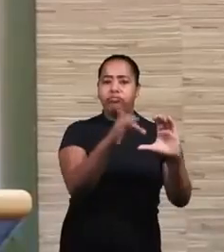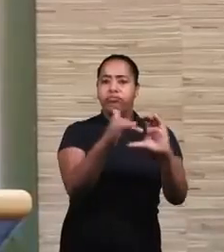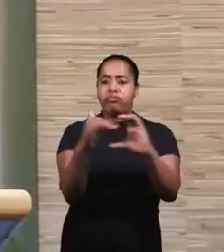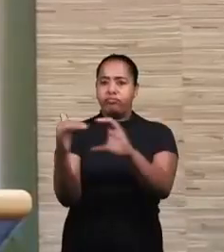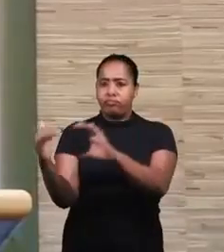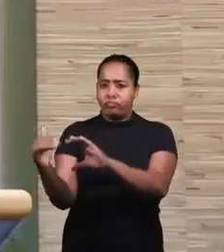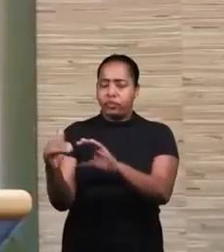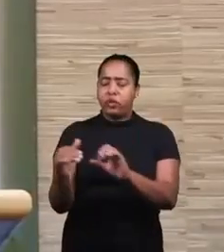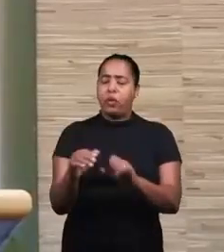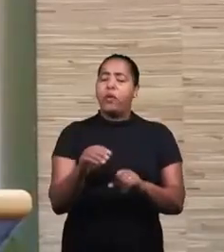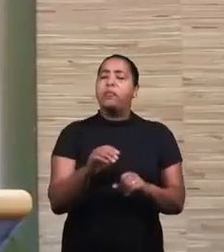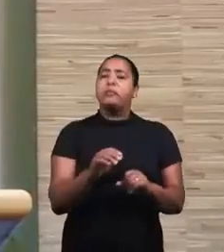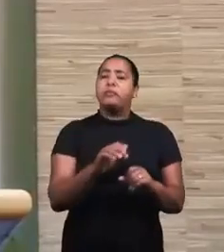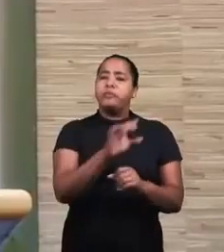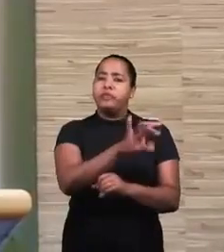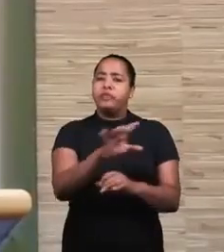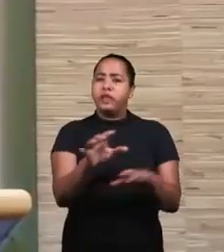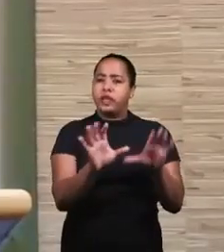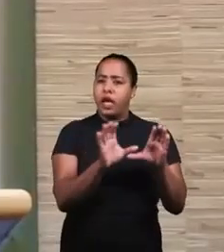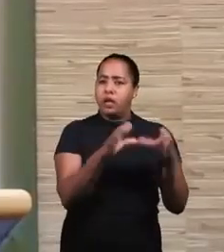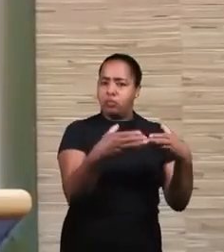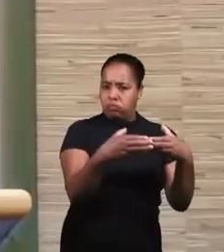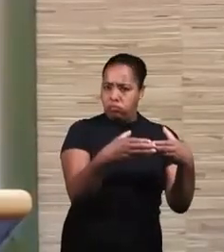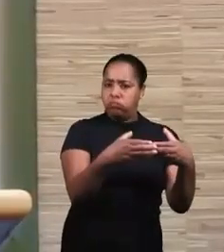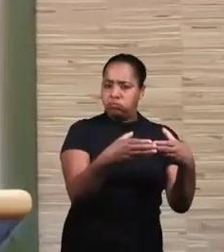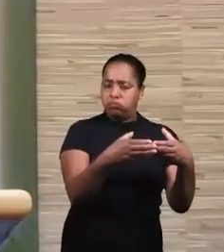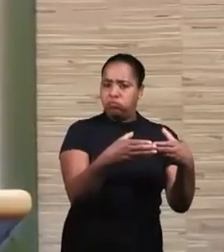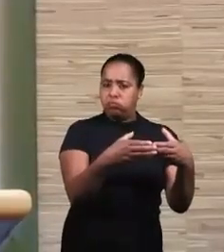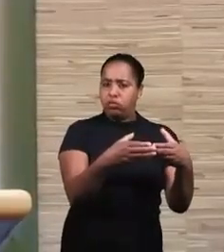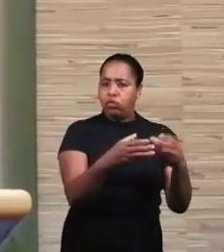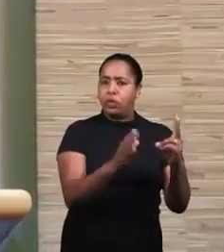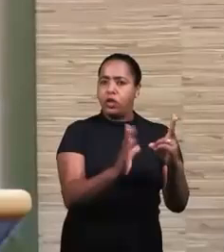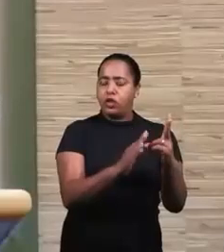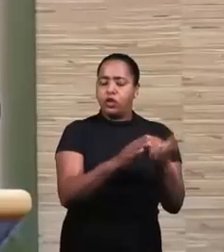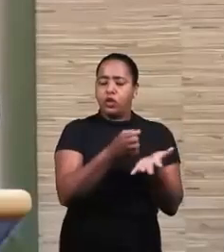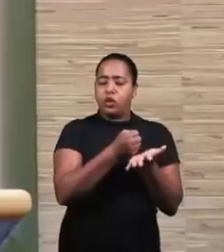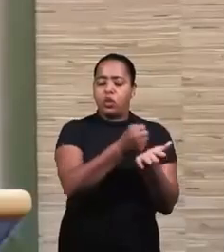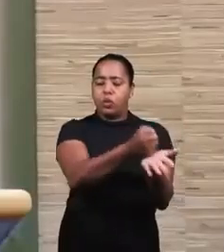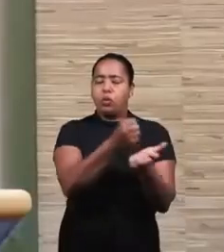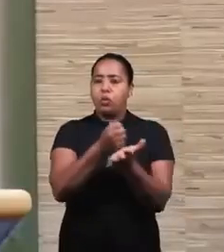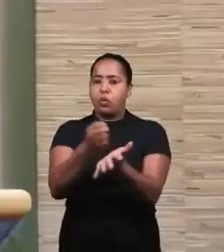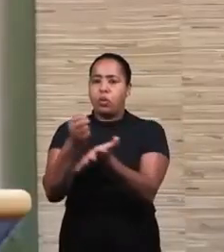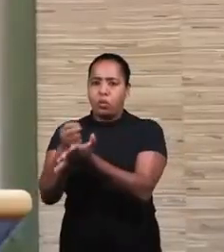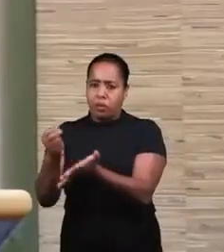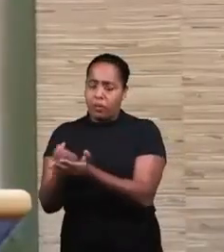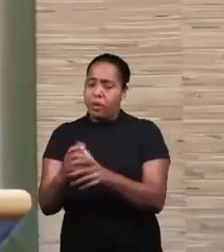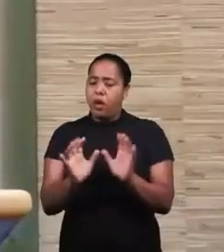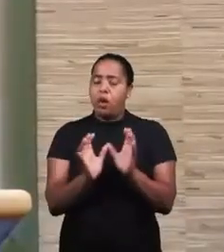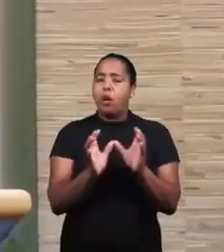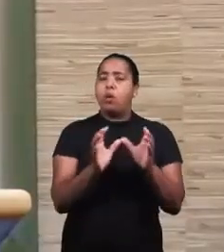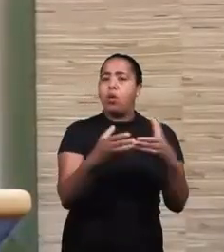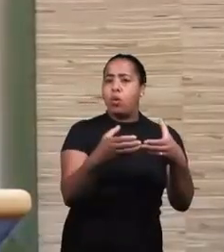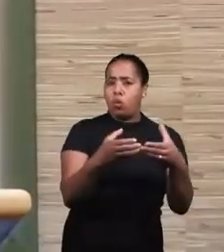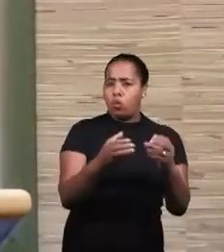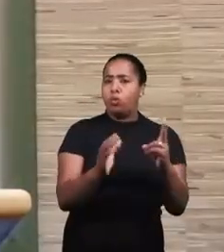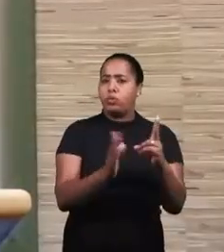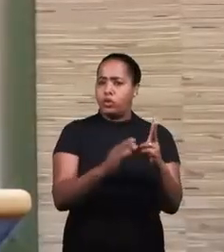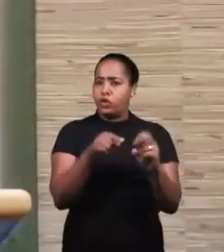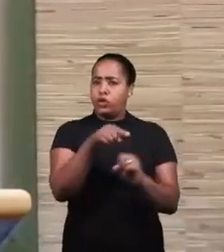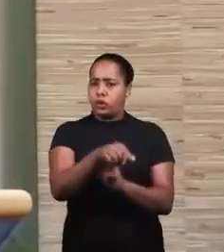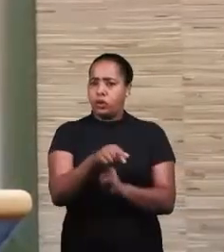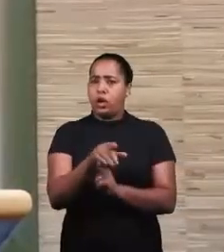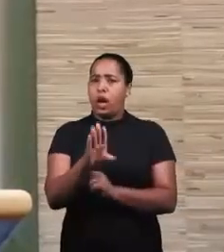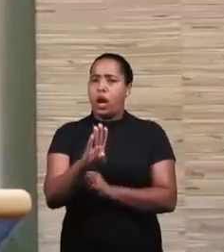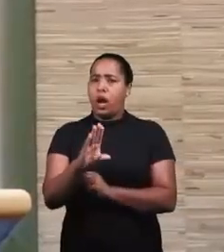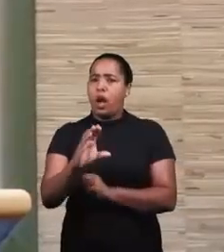Each community supported by us is receiving the programs. There is the Boca da Mata